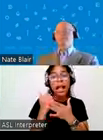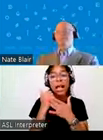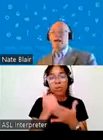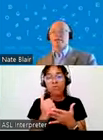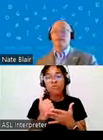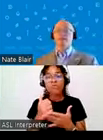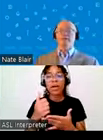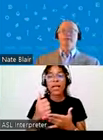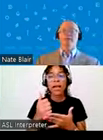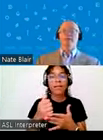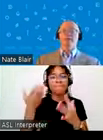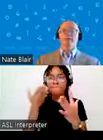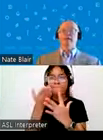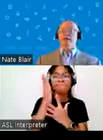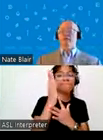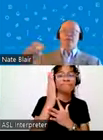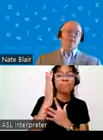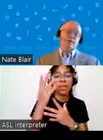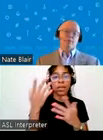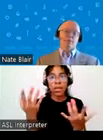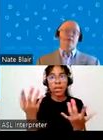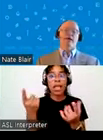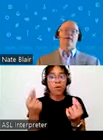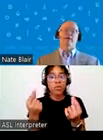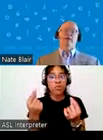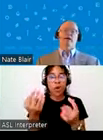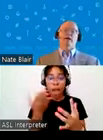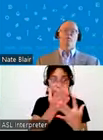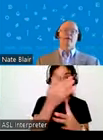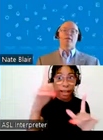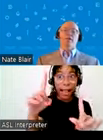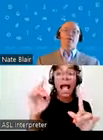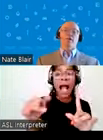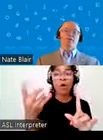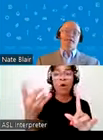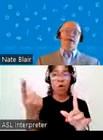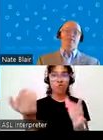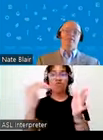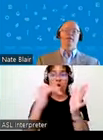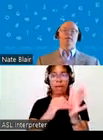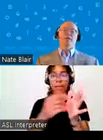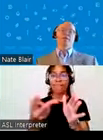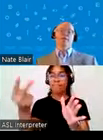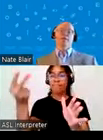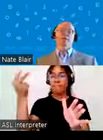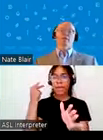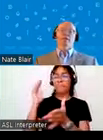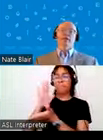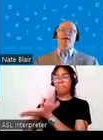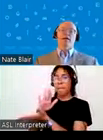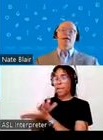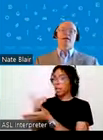we loop back to the initial utility scale build out with those reliability and